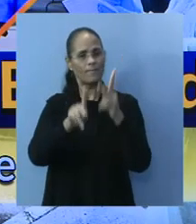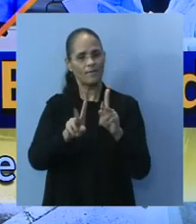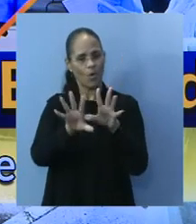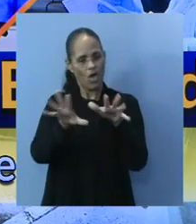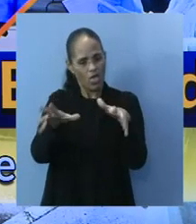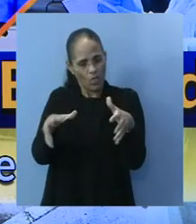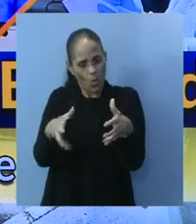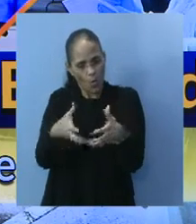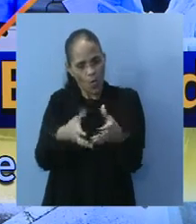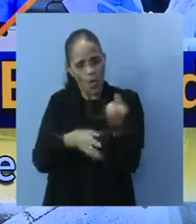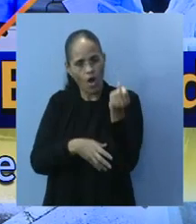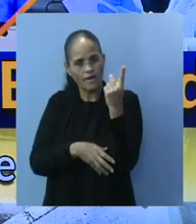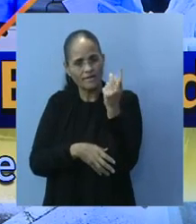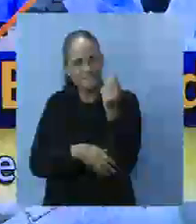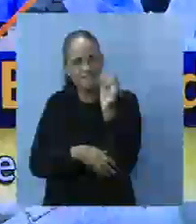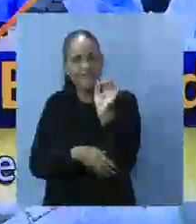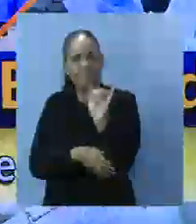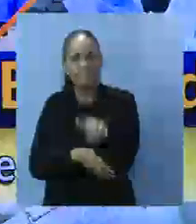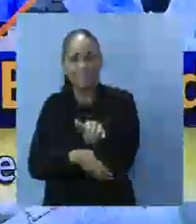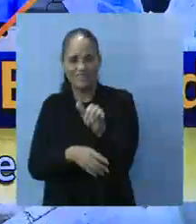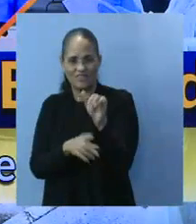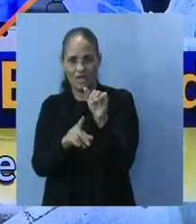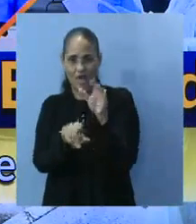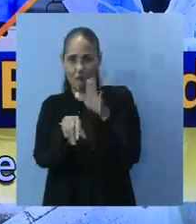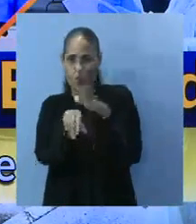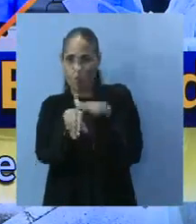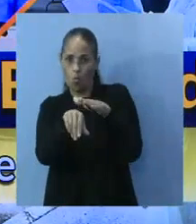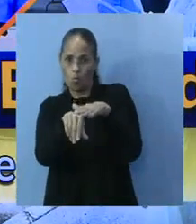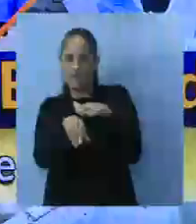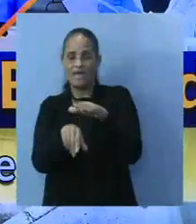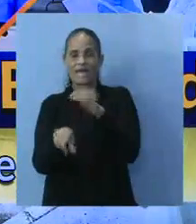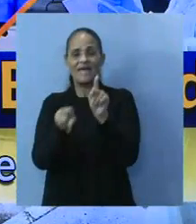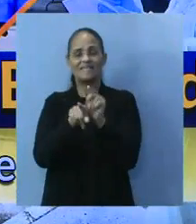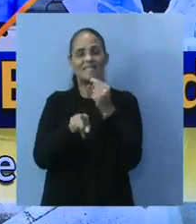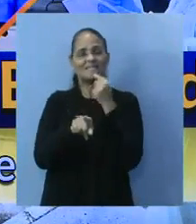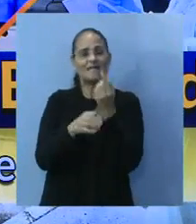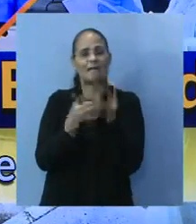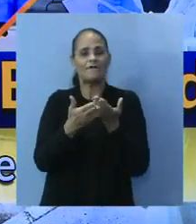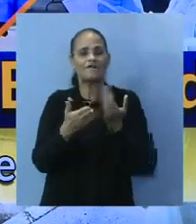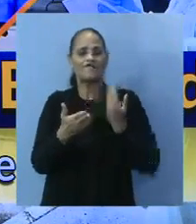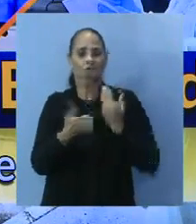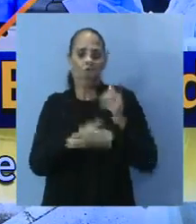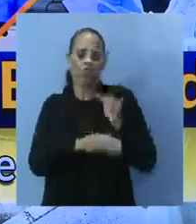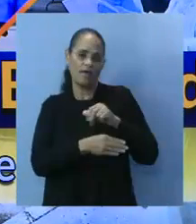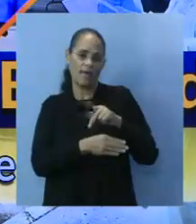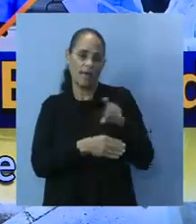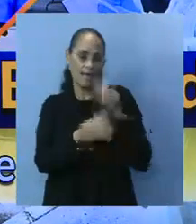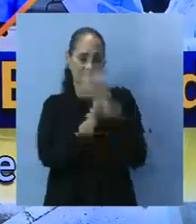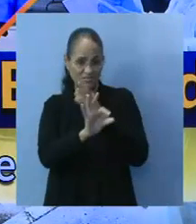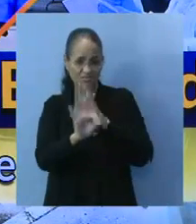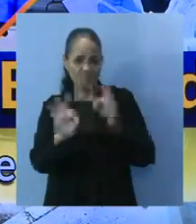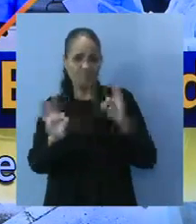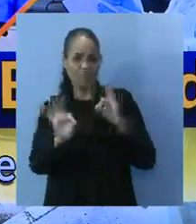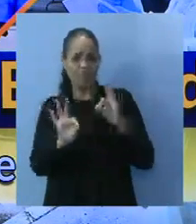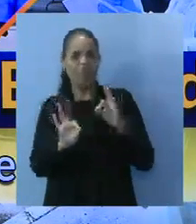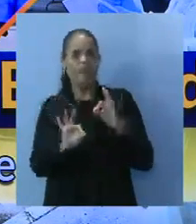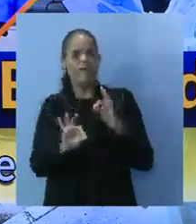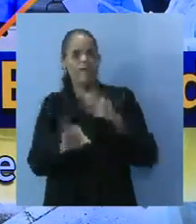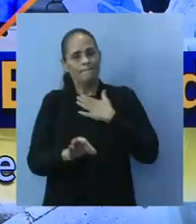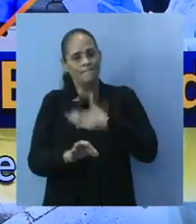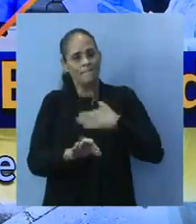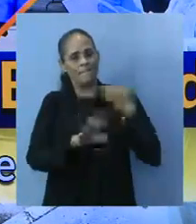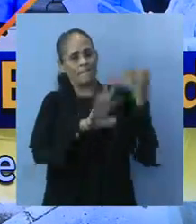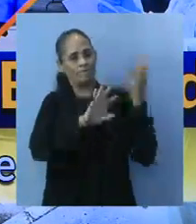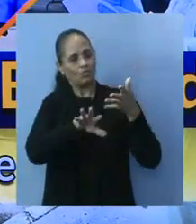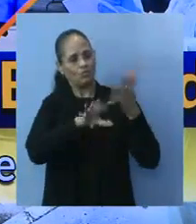world who knows that they are notified. As I've said before, the app is free. Please go ahead and download it. And I